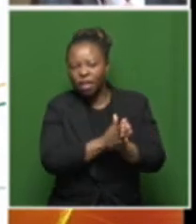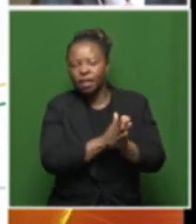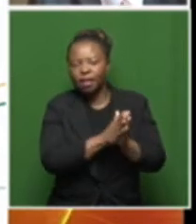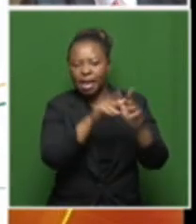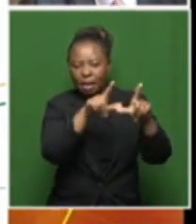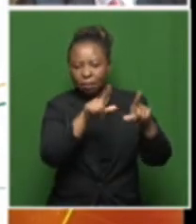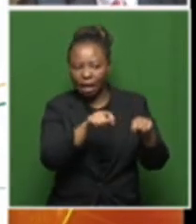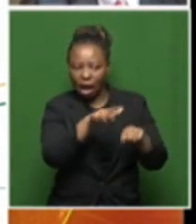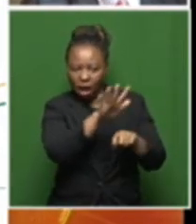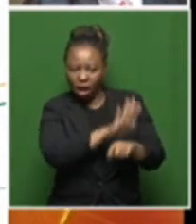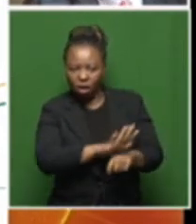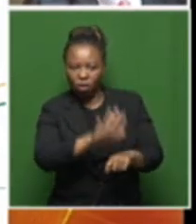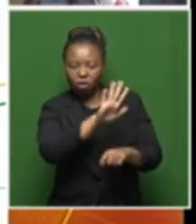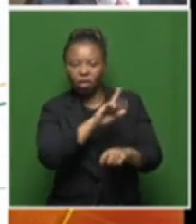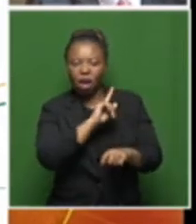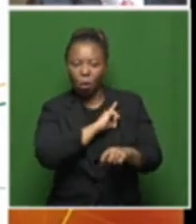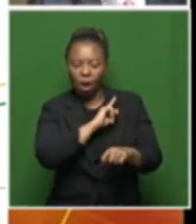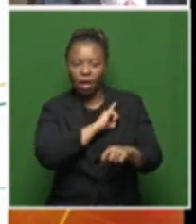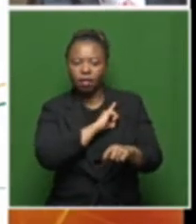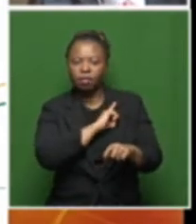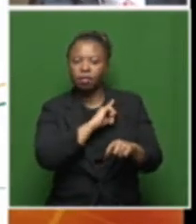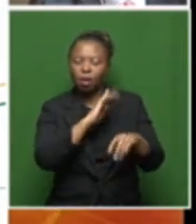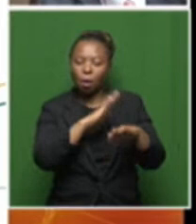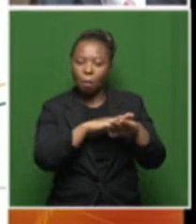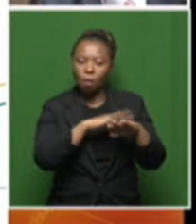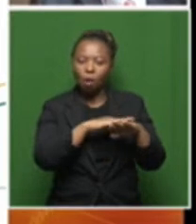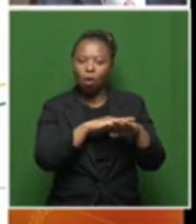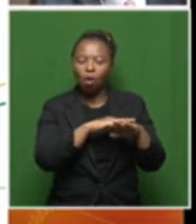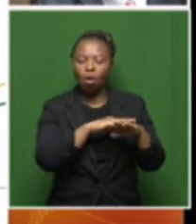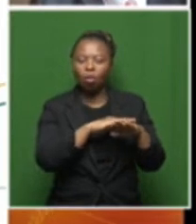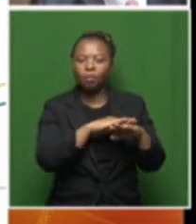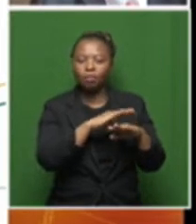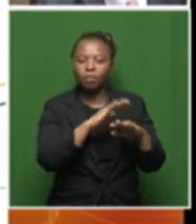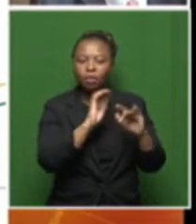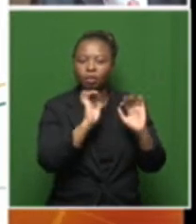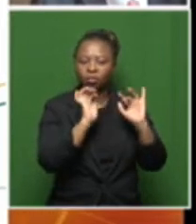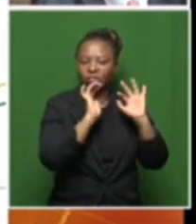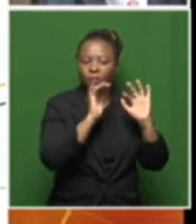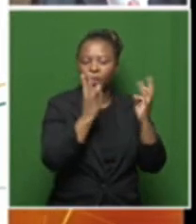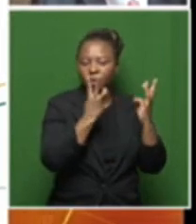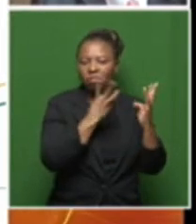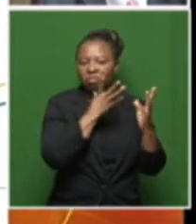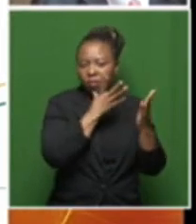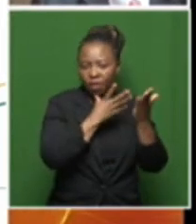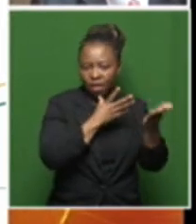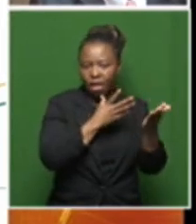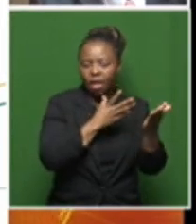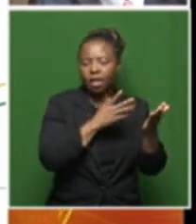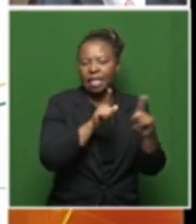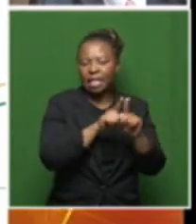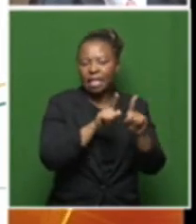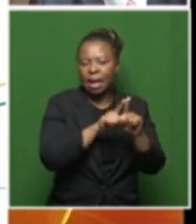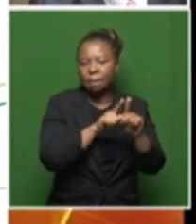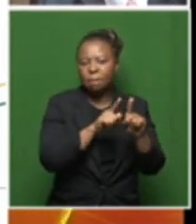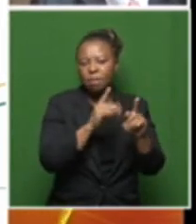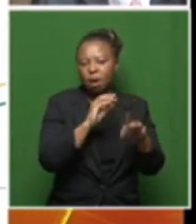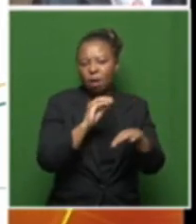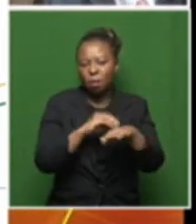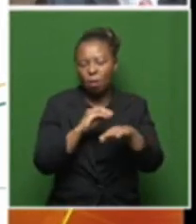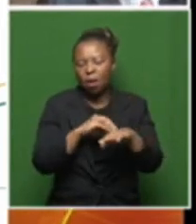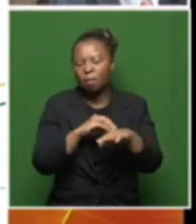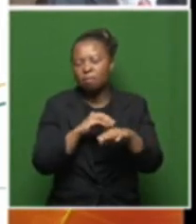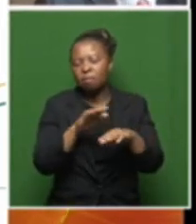but that's because that's where the concentration of the population of the province is. And they also have the same type of problems with the